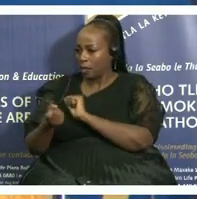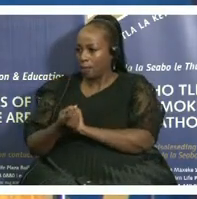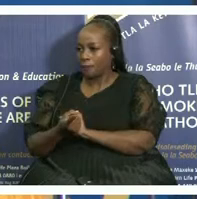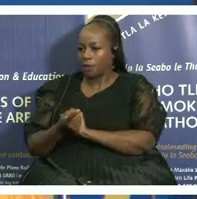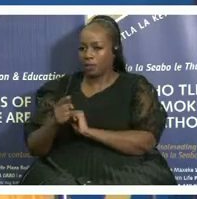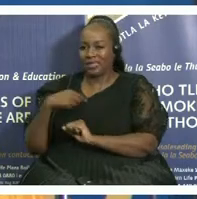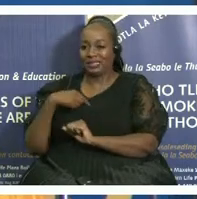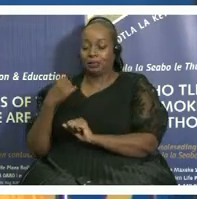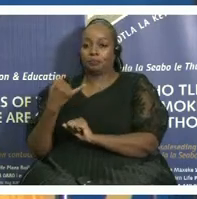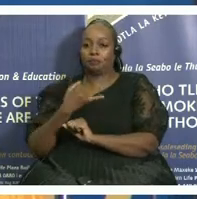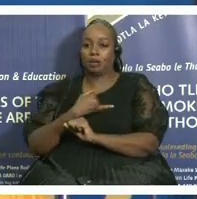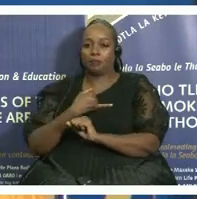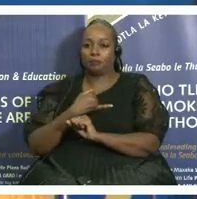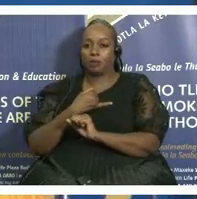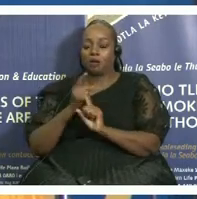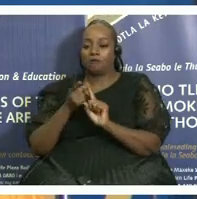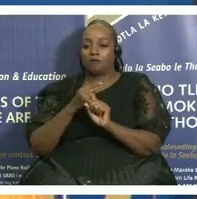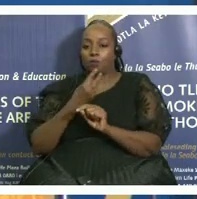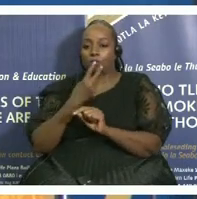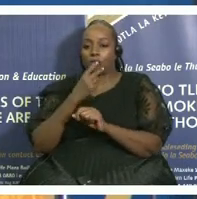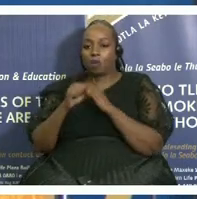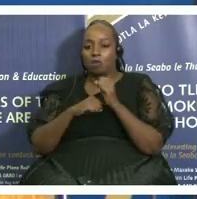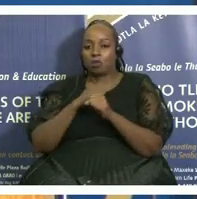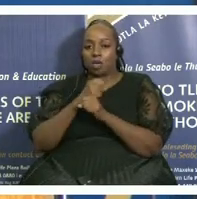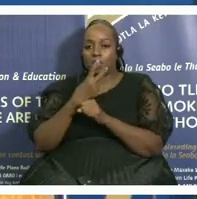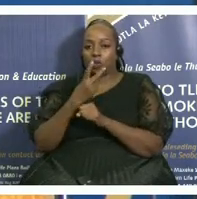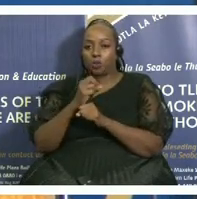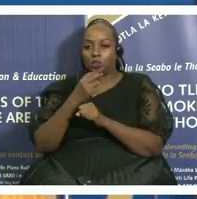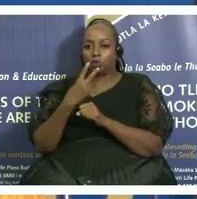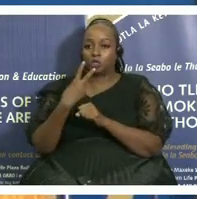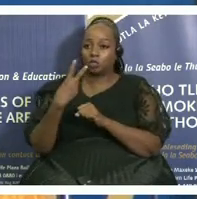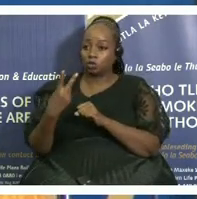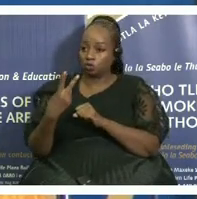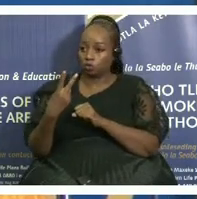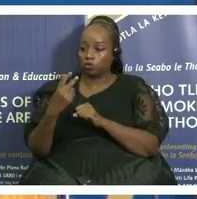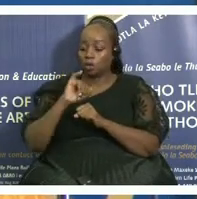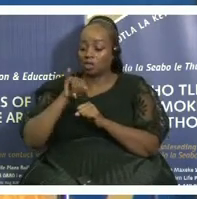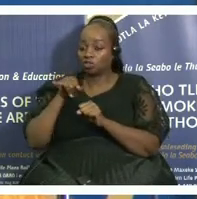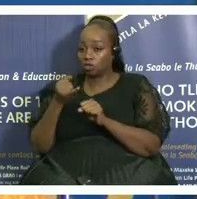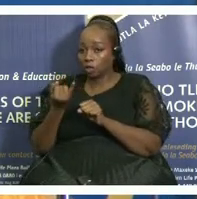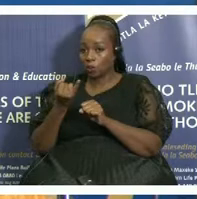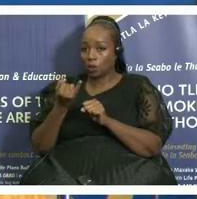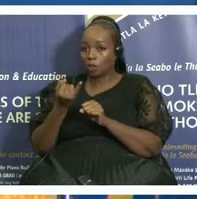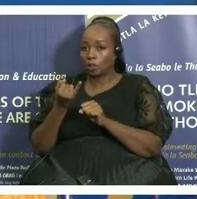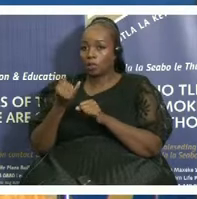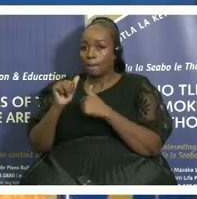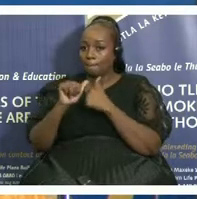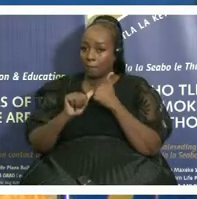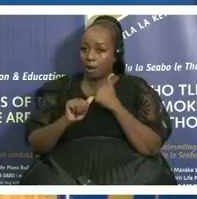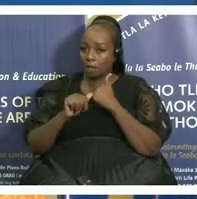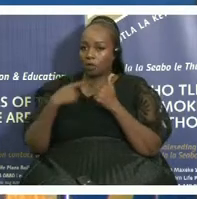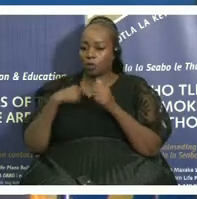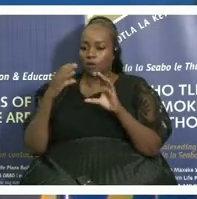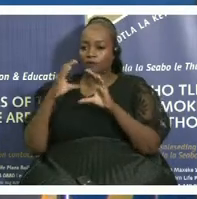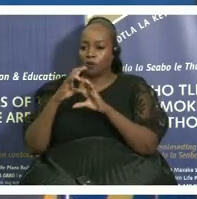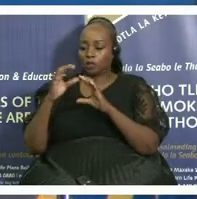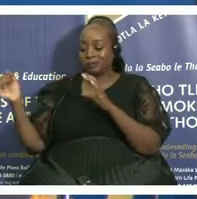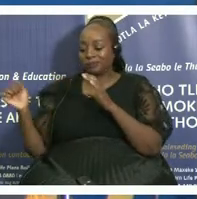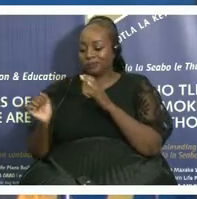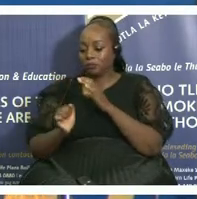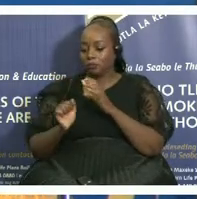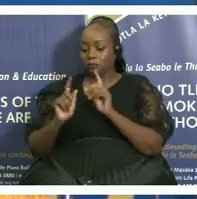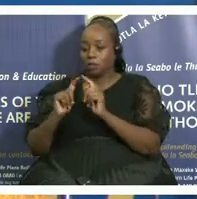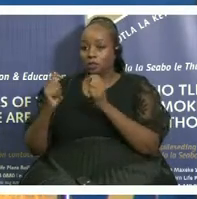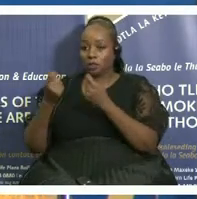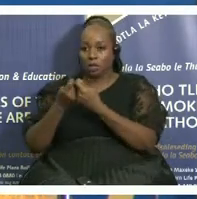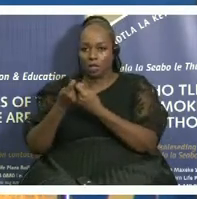January 2023, a dedicated team dealt specifically with illicit mining, a total number of